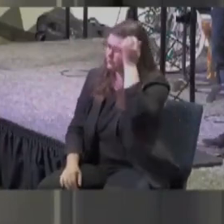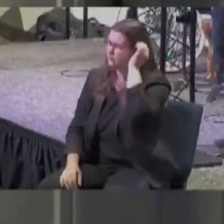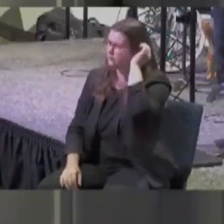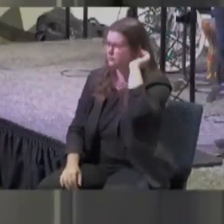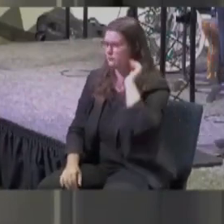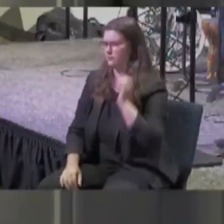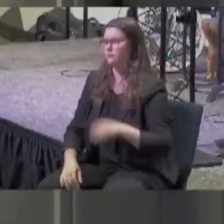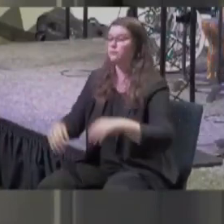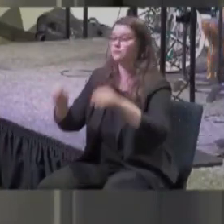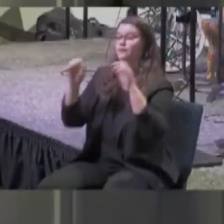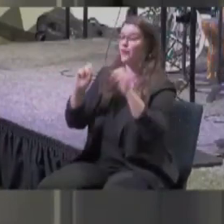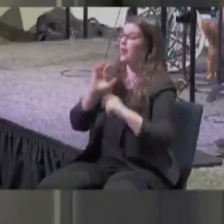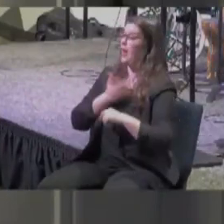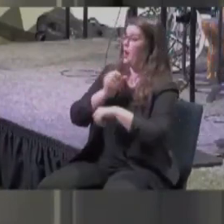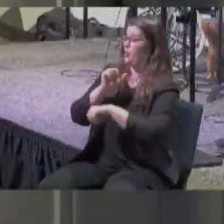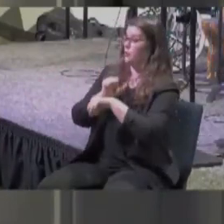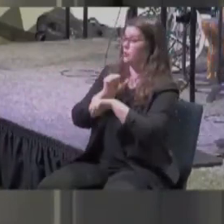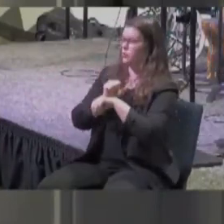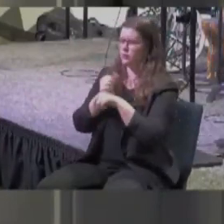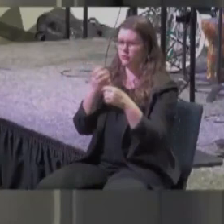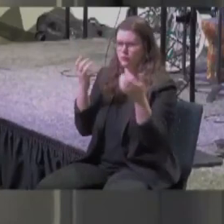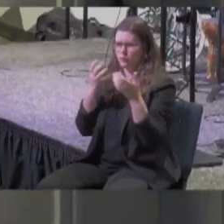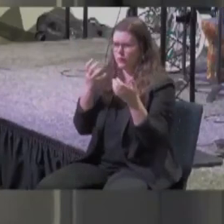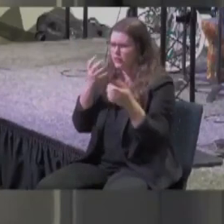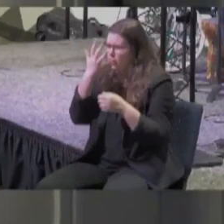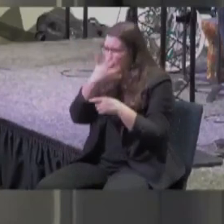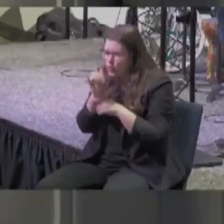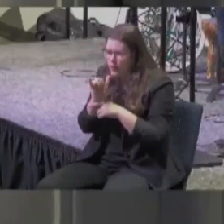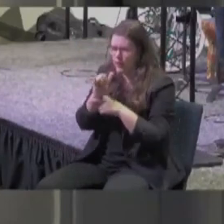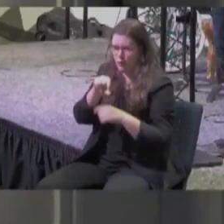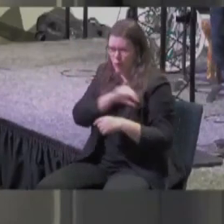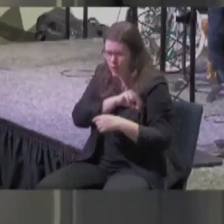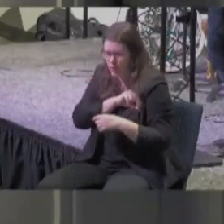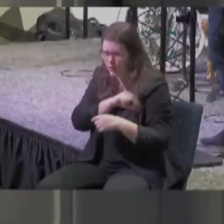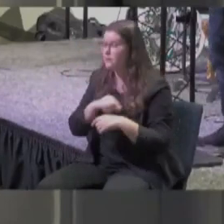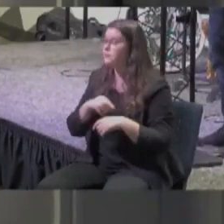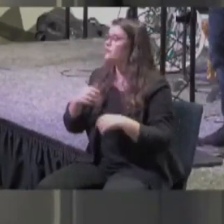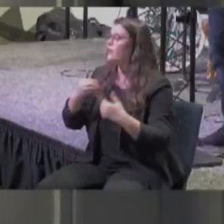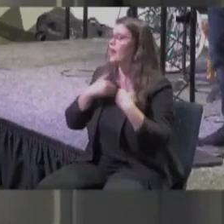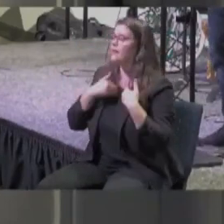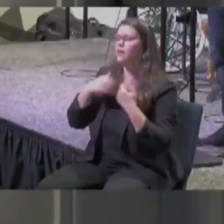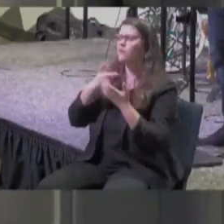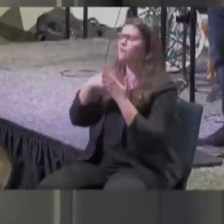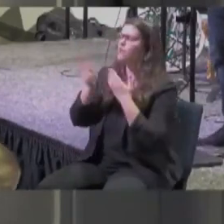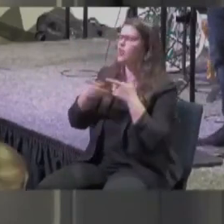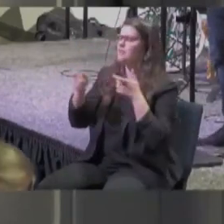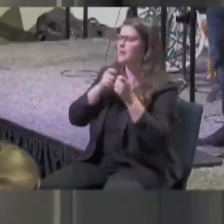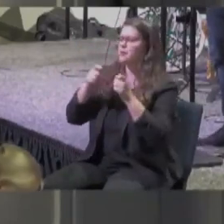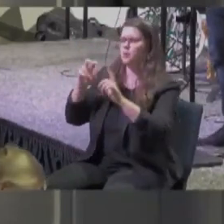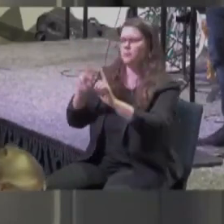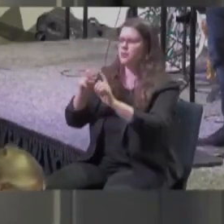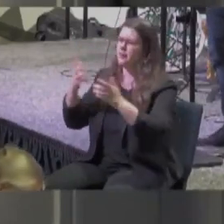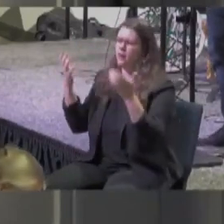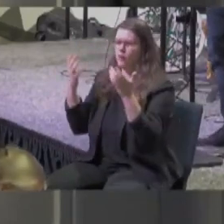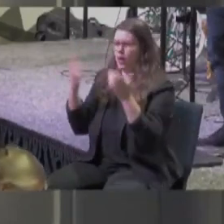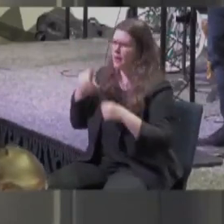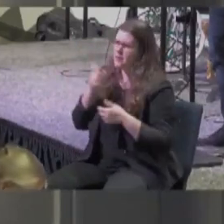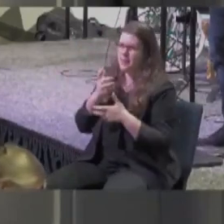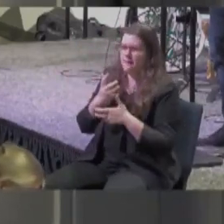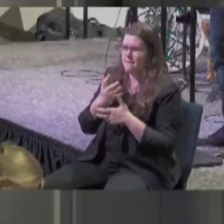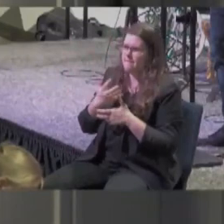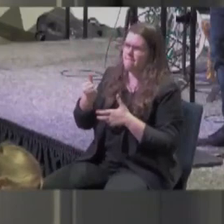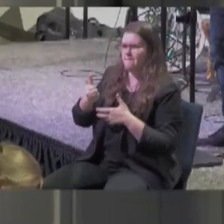High-level criteria for our work come from various perspectives. Management may cite the project management triangle: faster, cheaper, better.